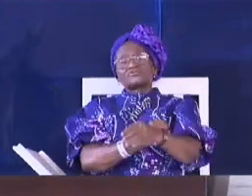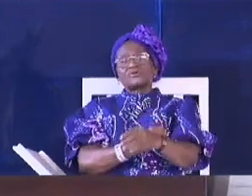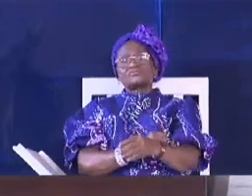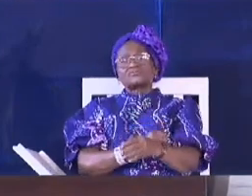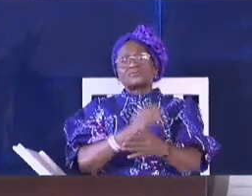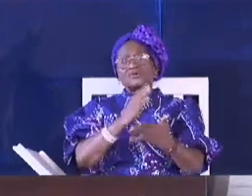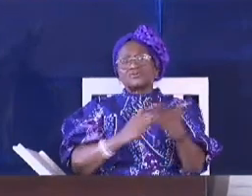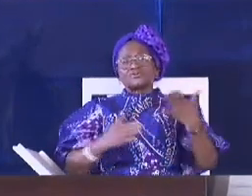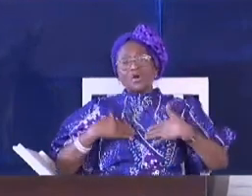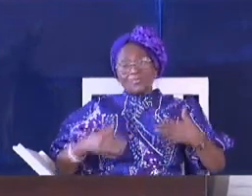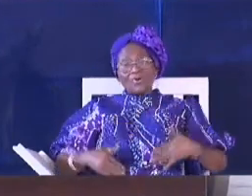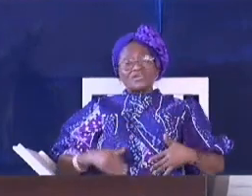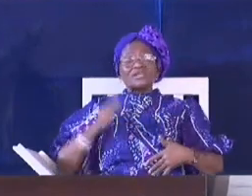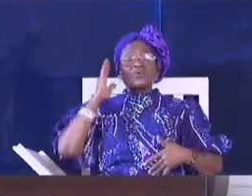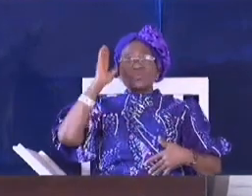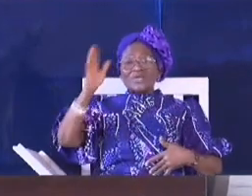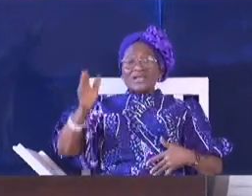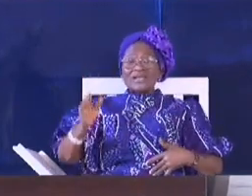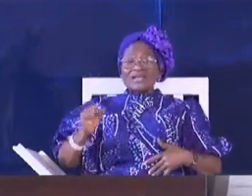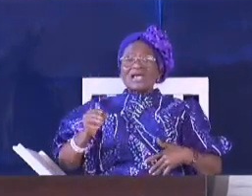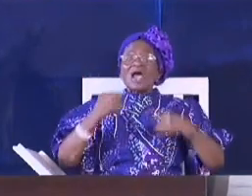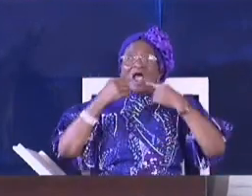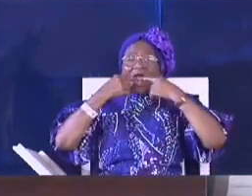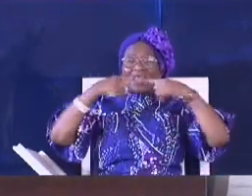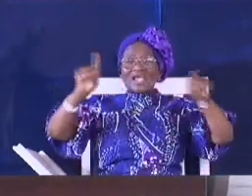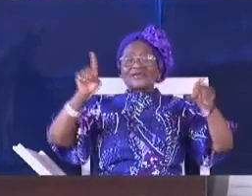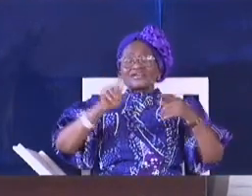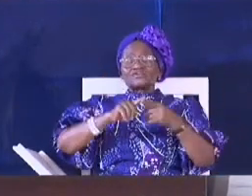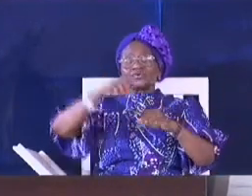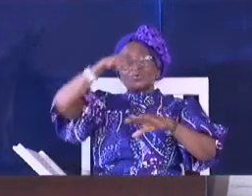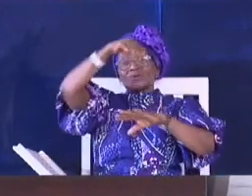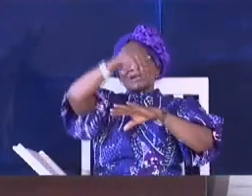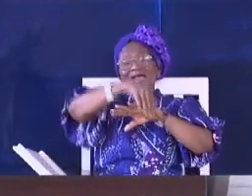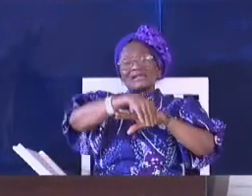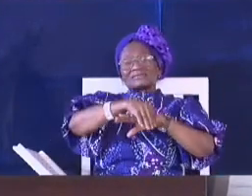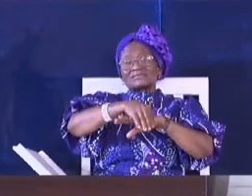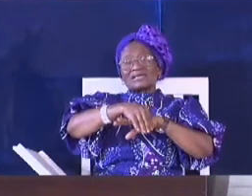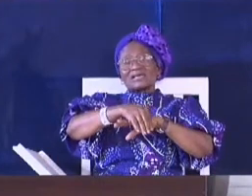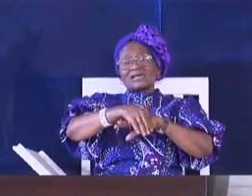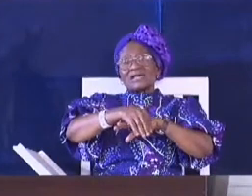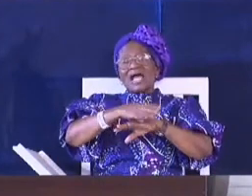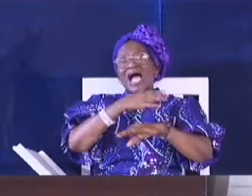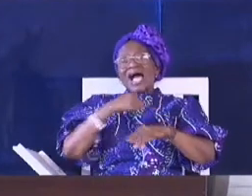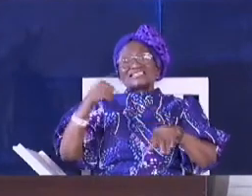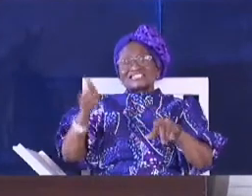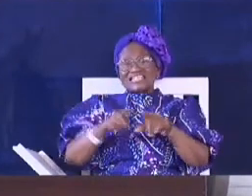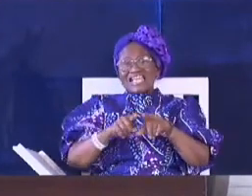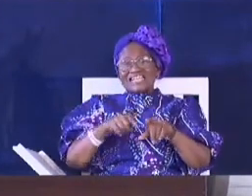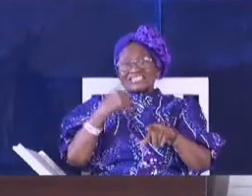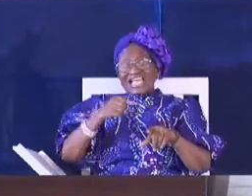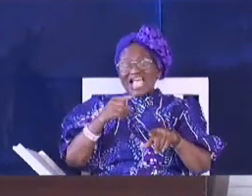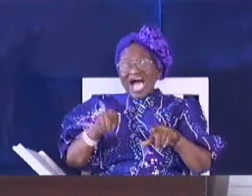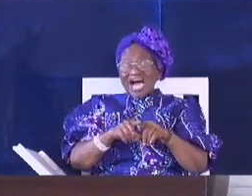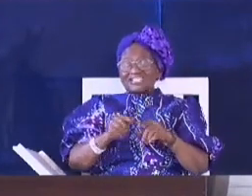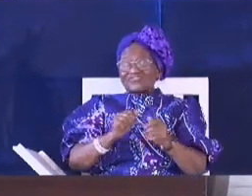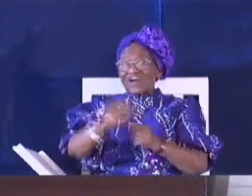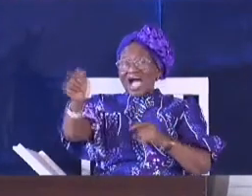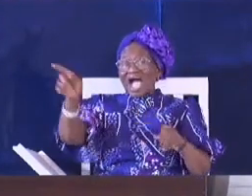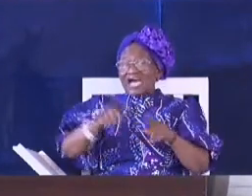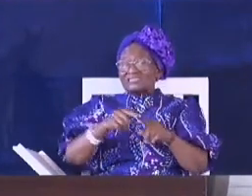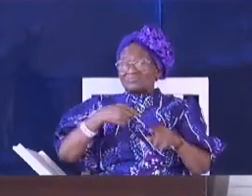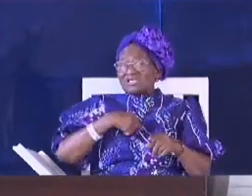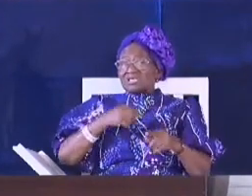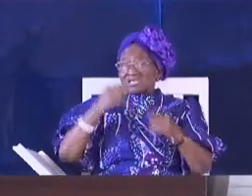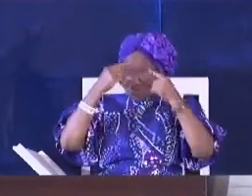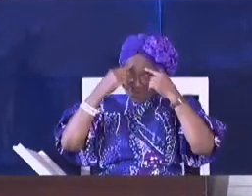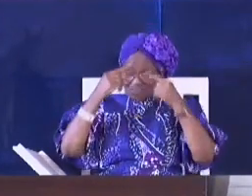Somebody is going to decree tonight and say, as far as I'm concerned, from this moment on,